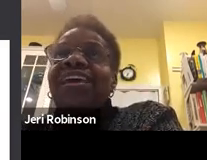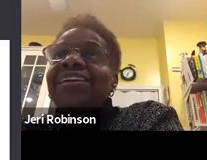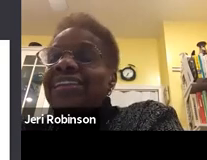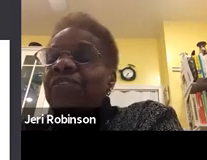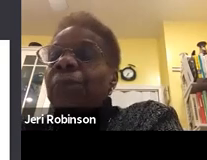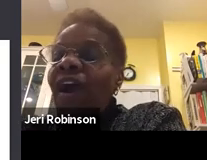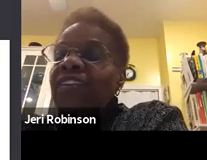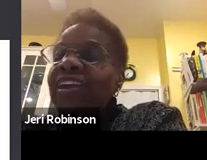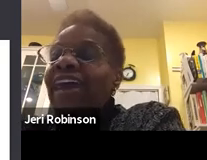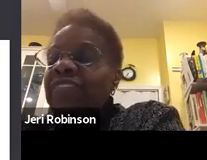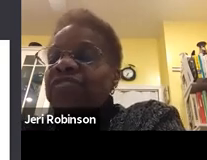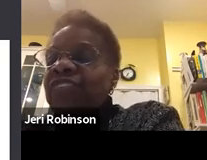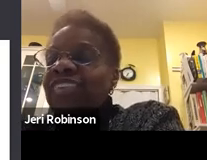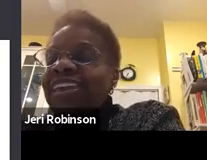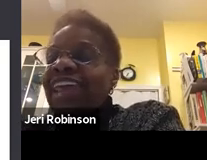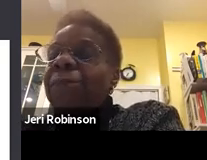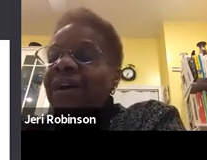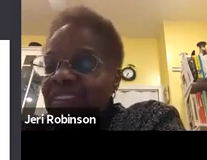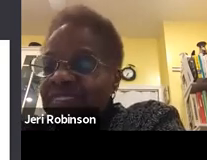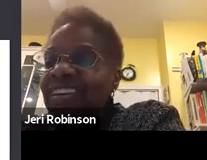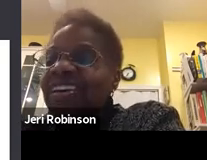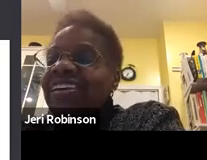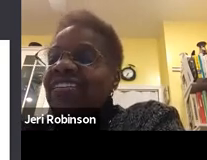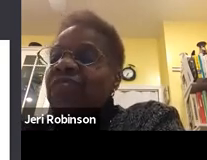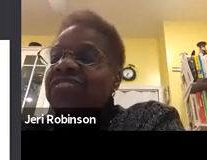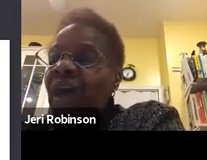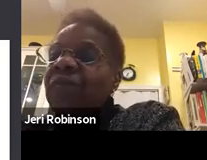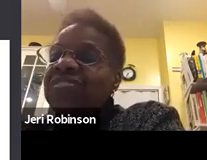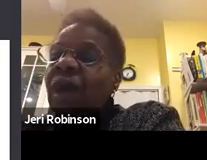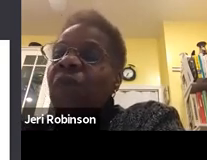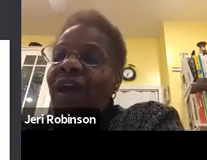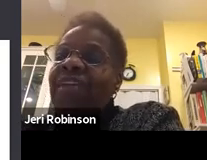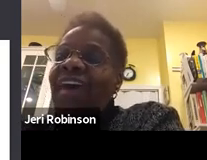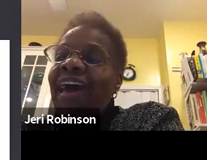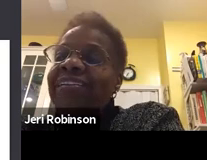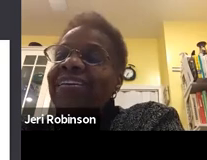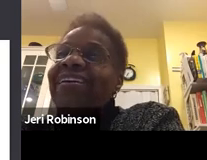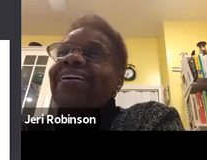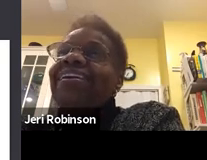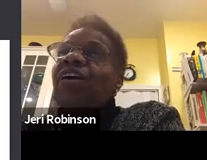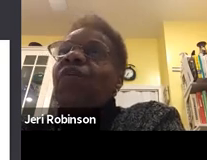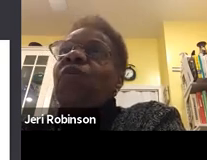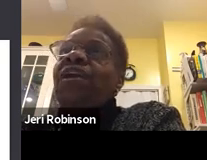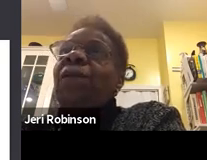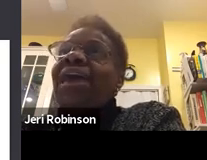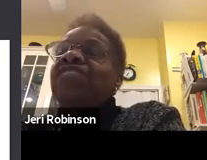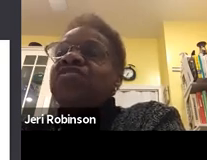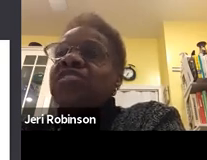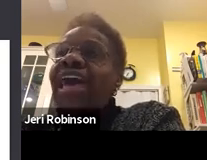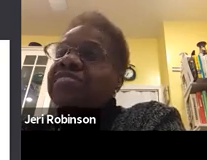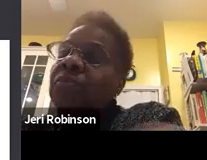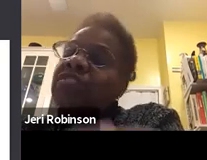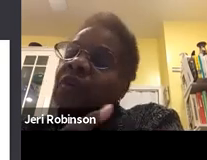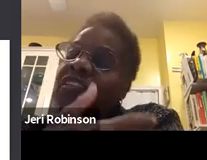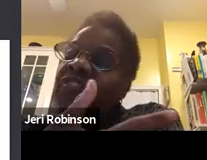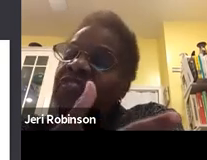parents can even partner together so that they can have buddies? You know, some way that, you know, we are making